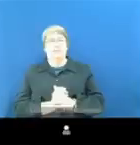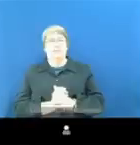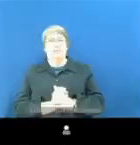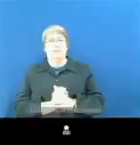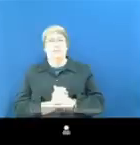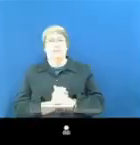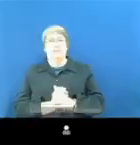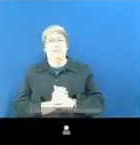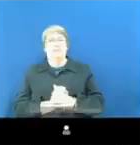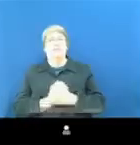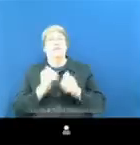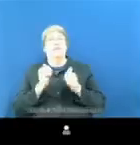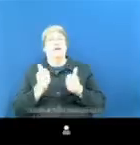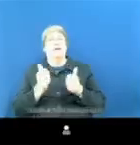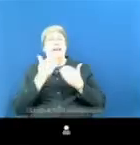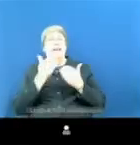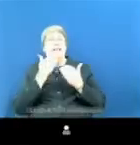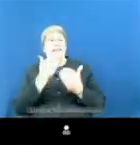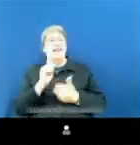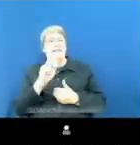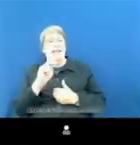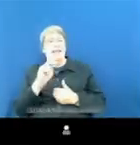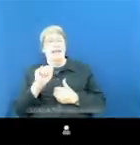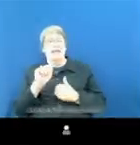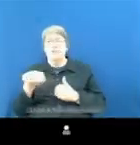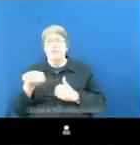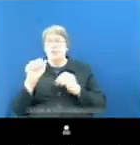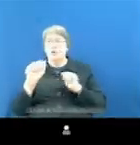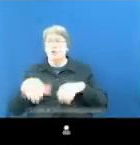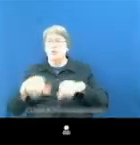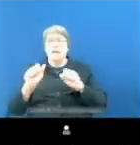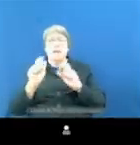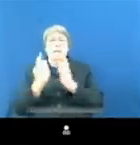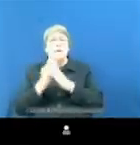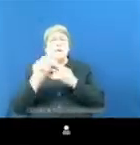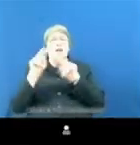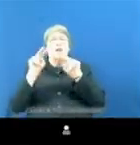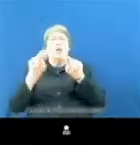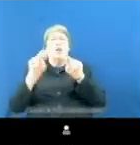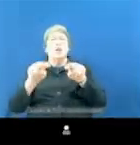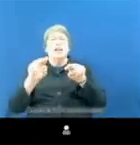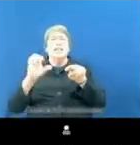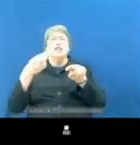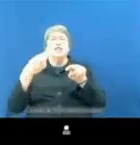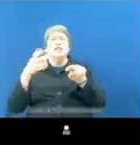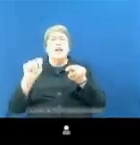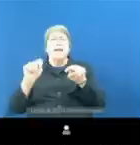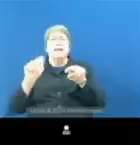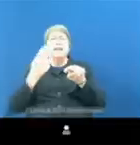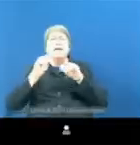Great, thanks, Anna. If everyone can take a moment and look at the chat, they will be sending information out on how